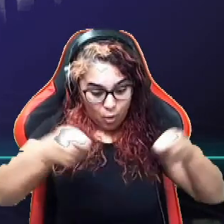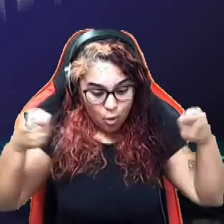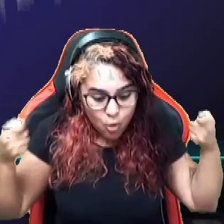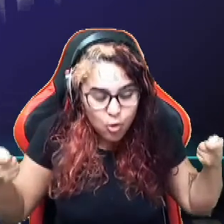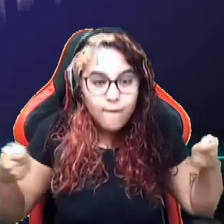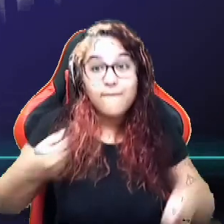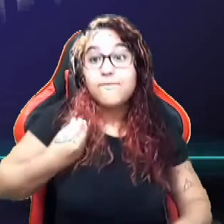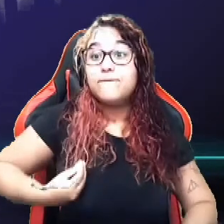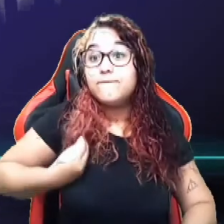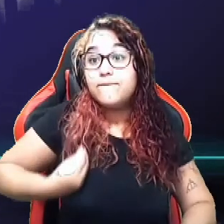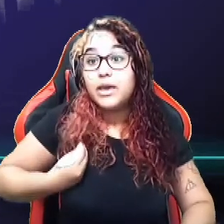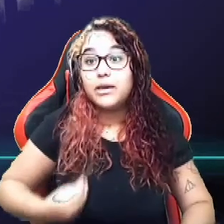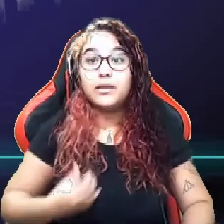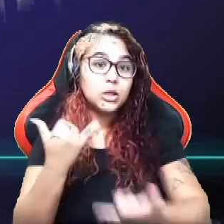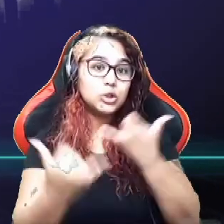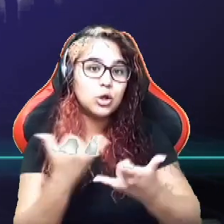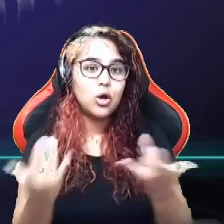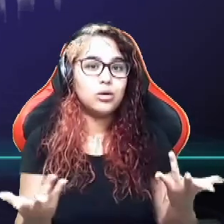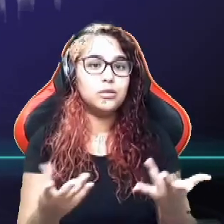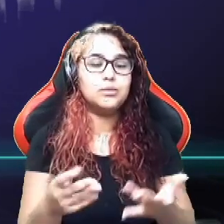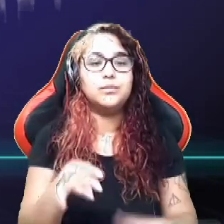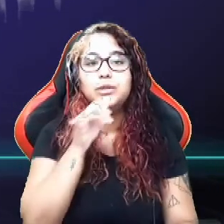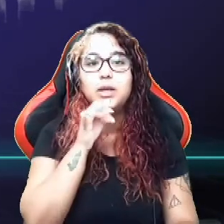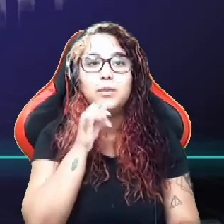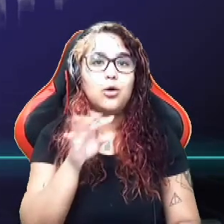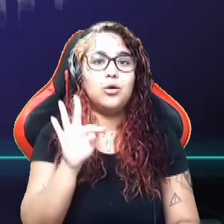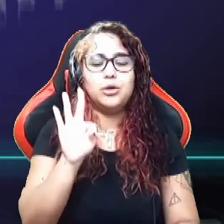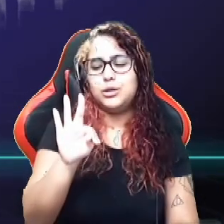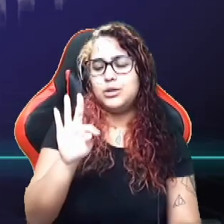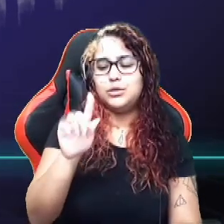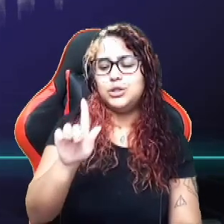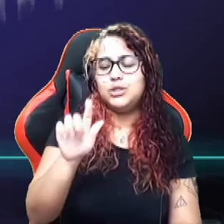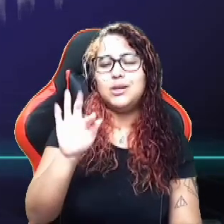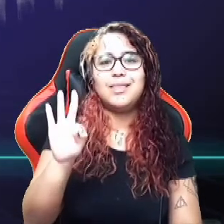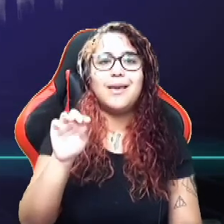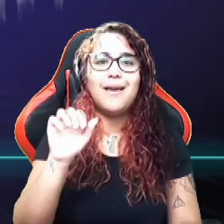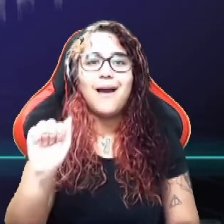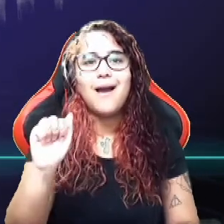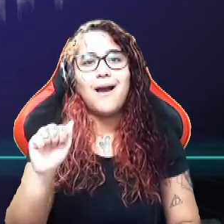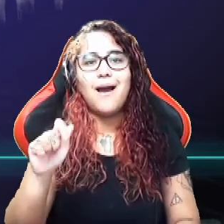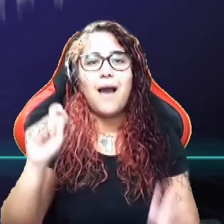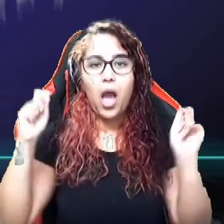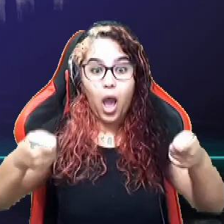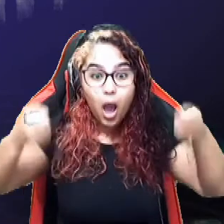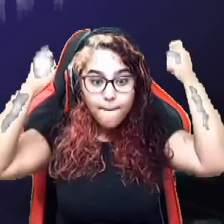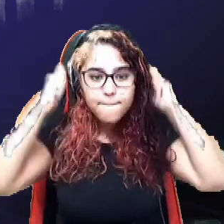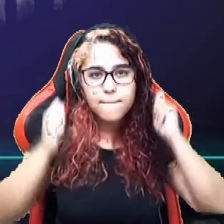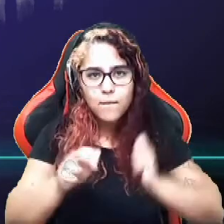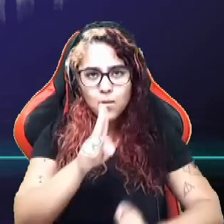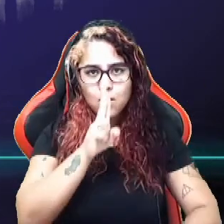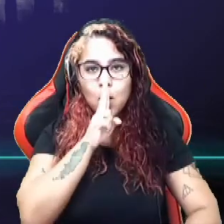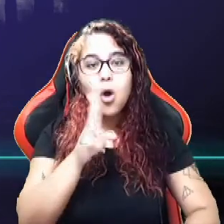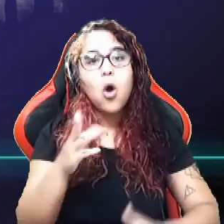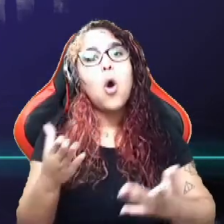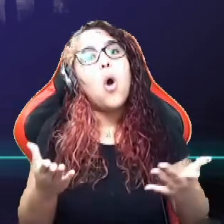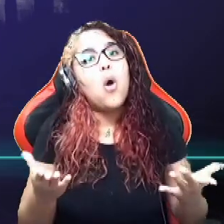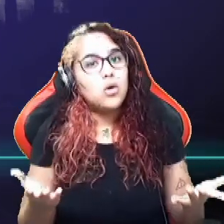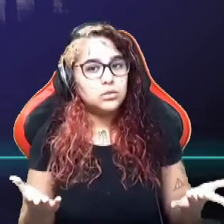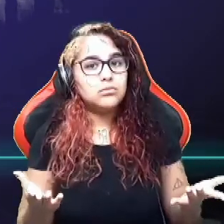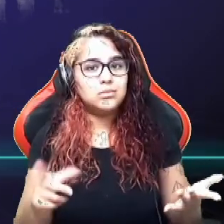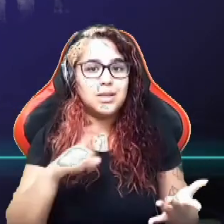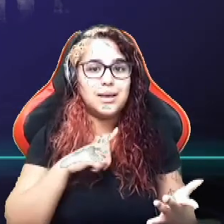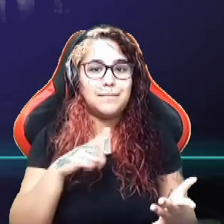we have unboxings, we can have gameplay, or we can have live recreations like with GTA and Among